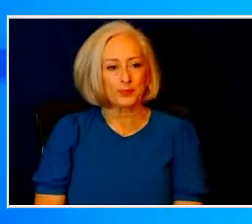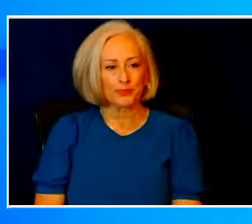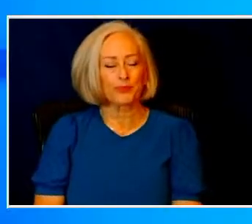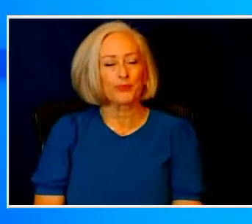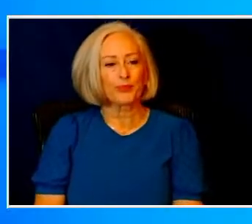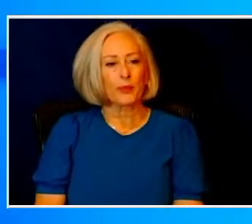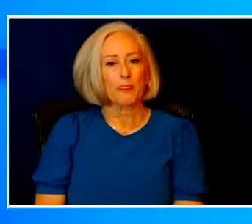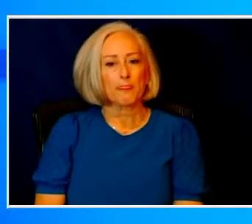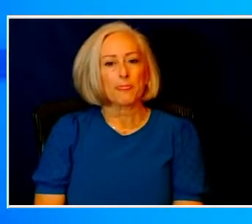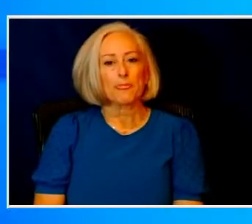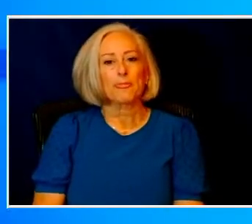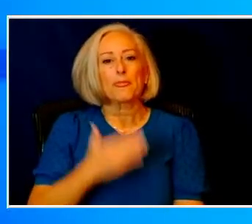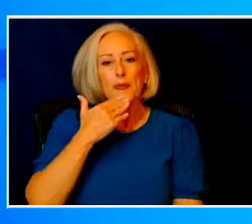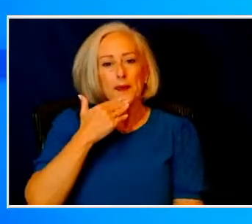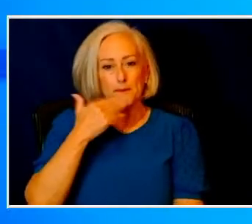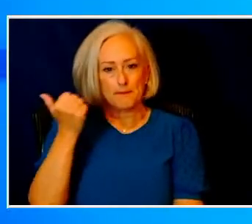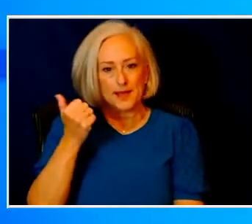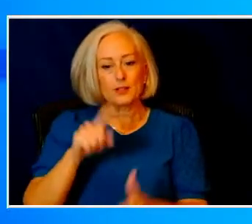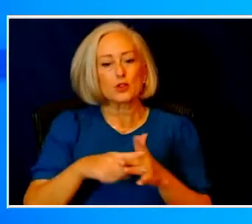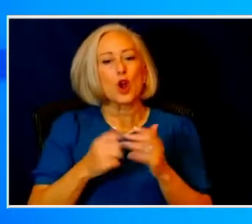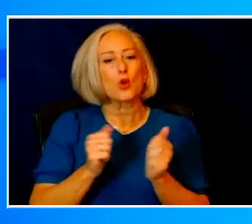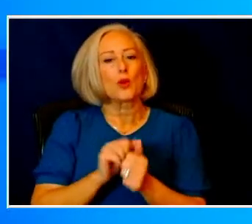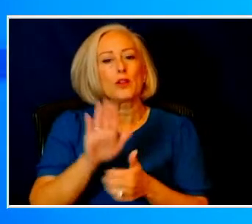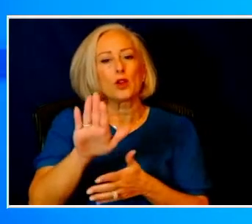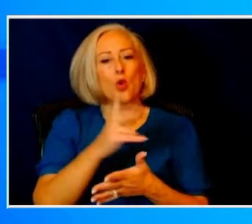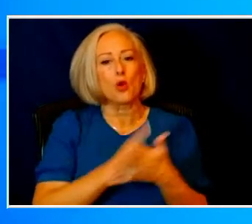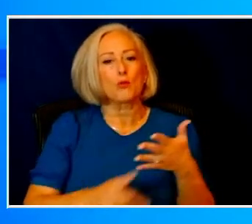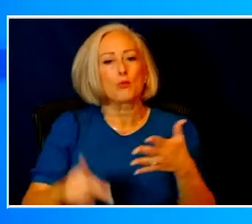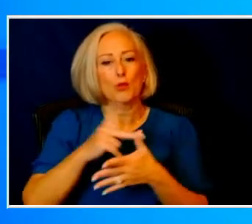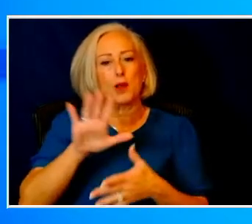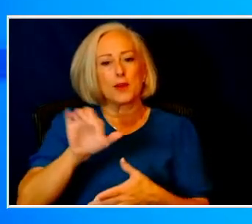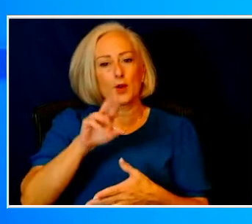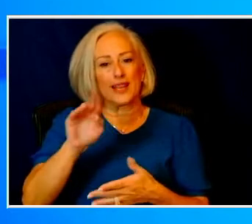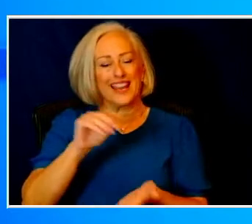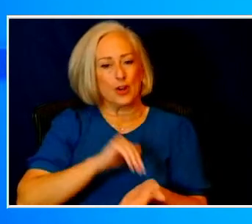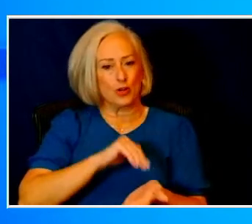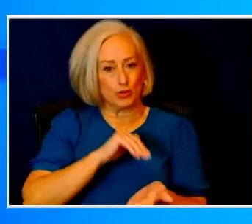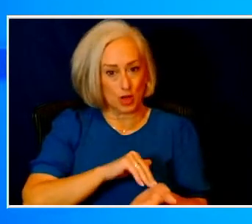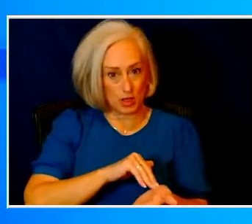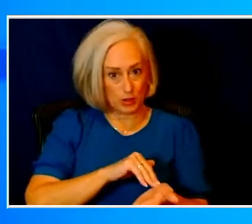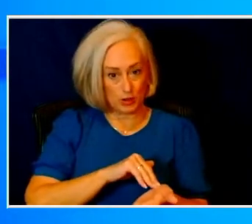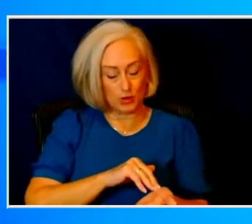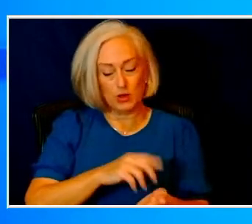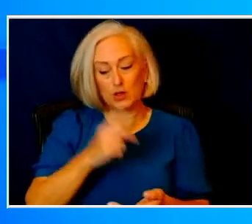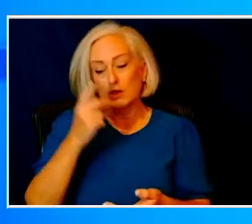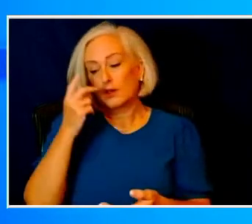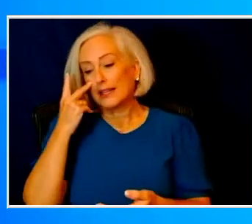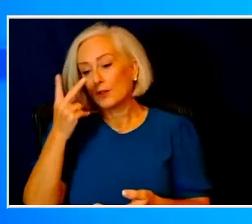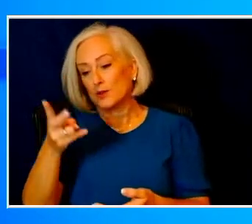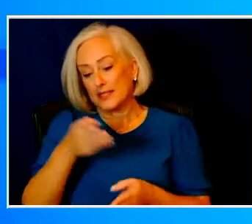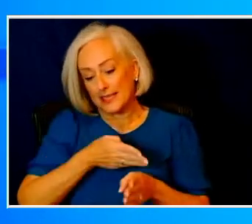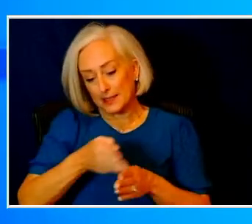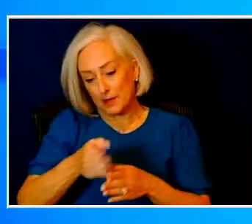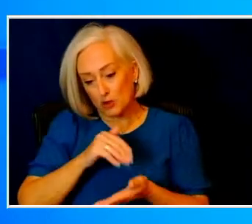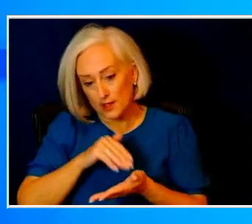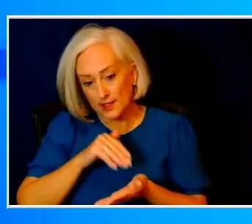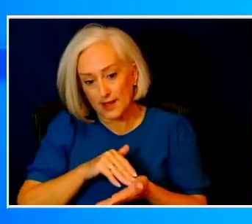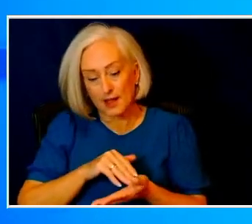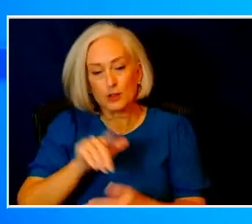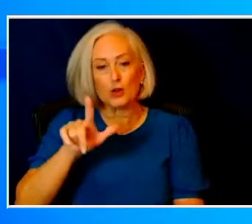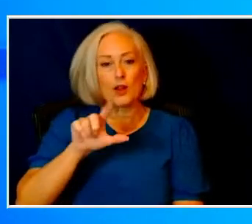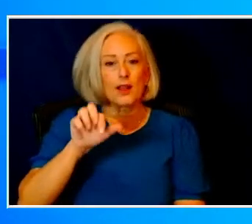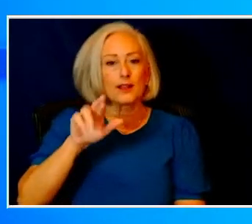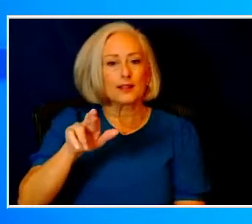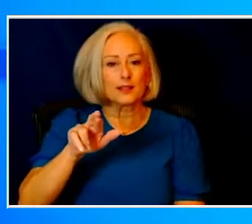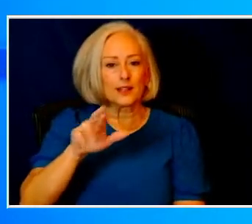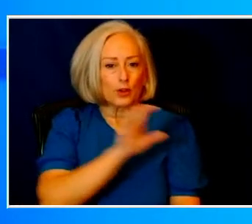best started with your primary care provider, or if you're seeing a specialty physician or liver clinic, and they can really help navigate what